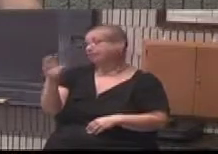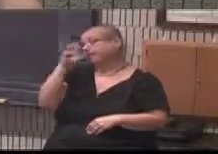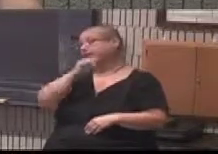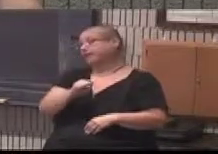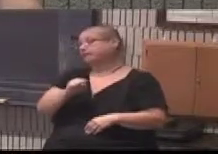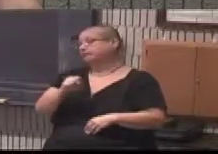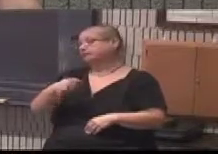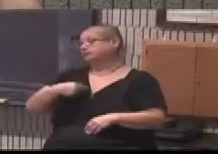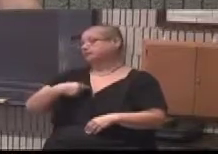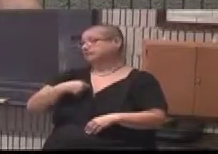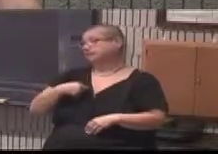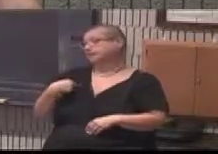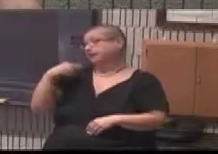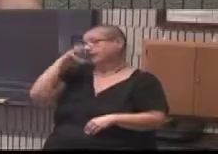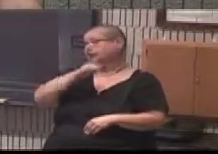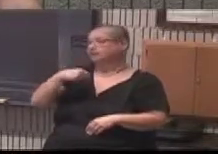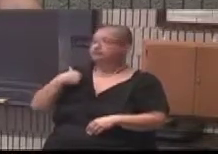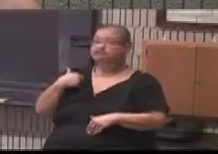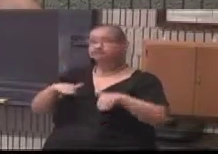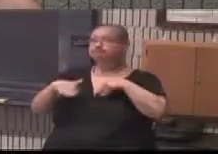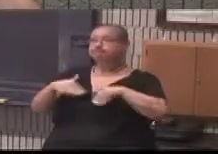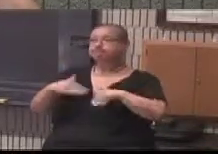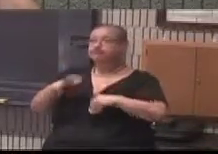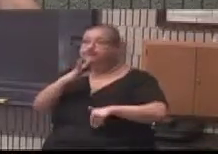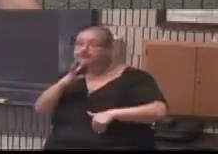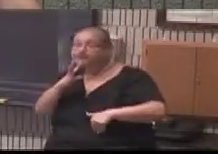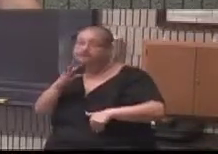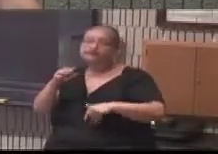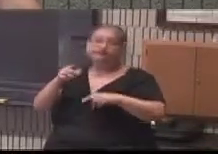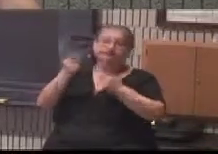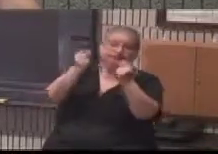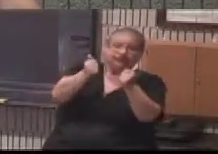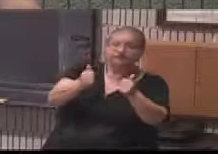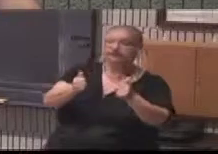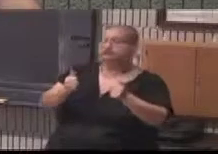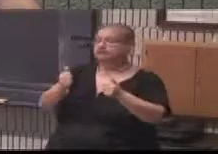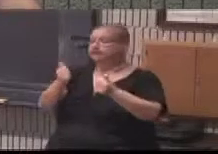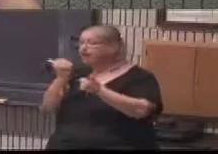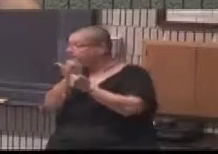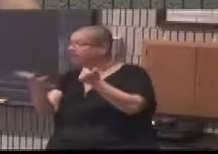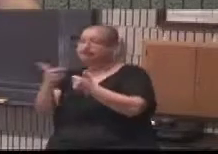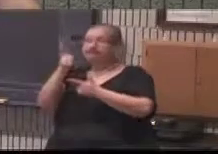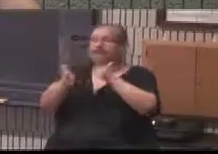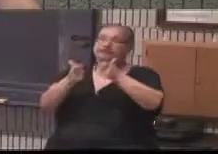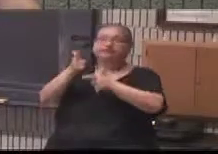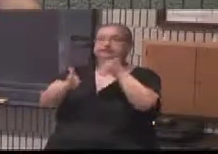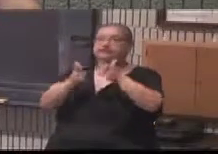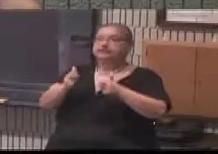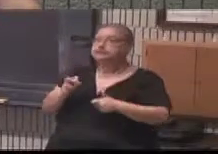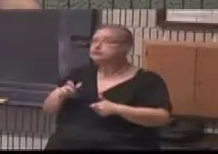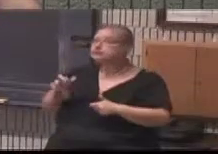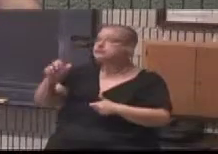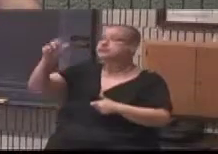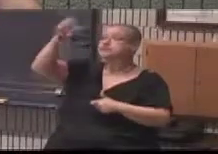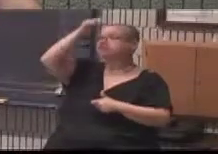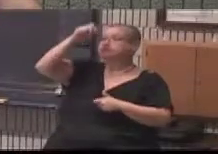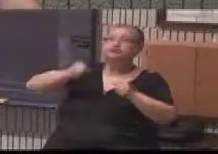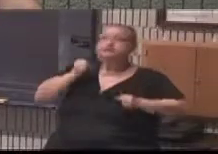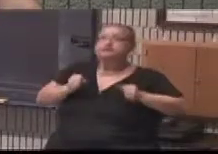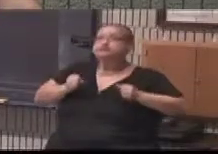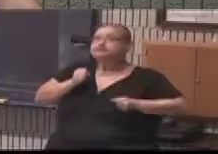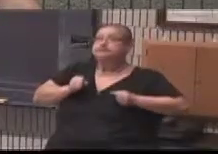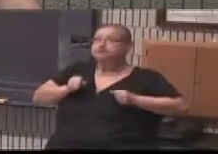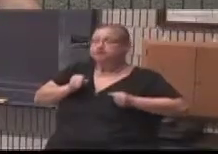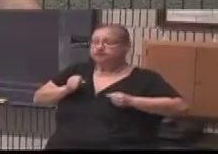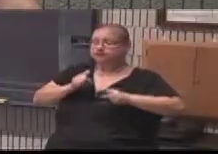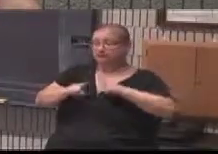my was just walking fast, talking fast, and running upstairs. Kind of one of the unfortunate things that I